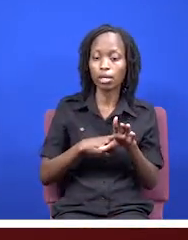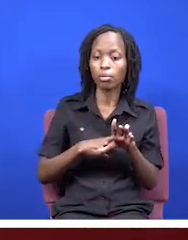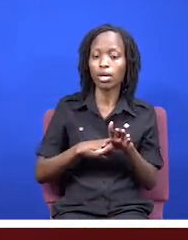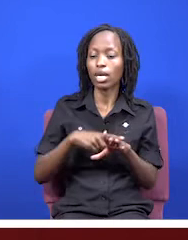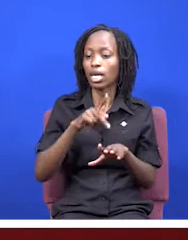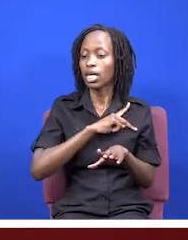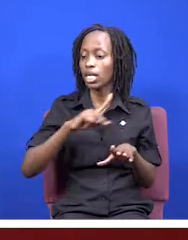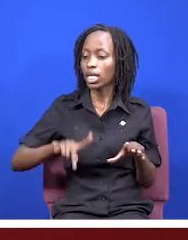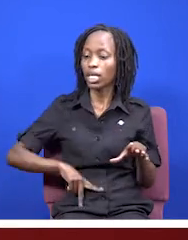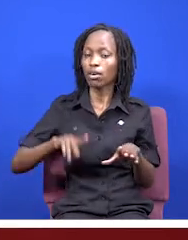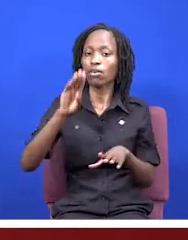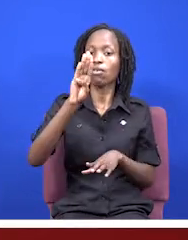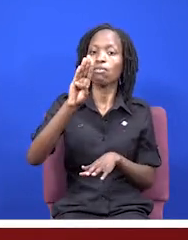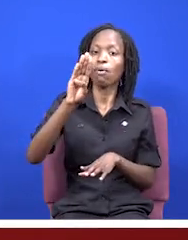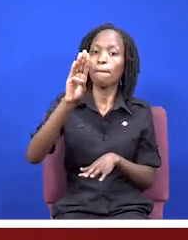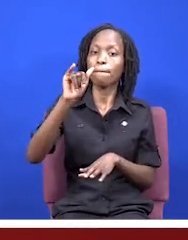Jerusalem.